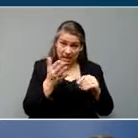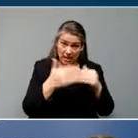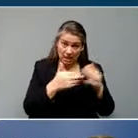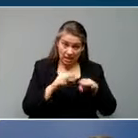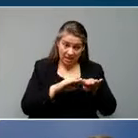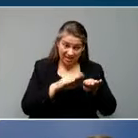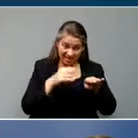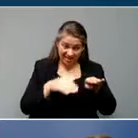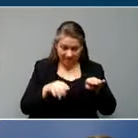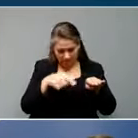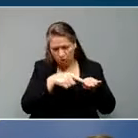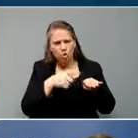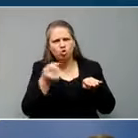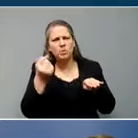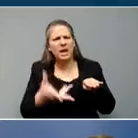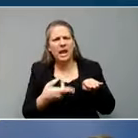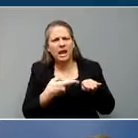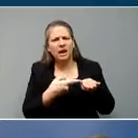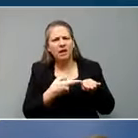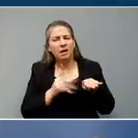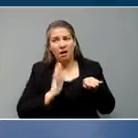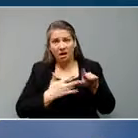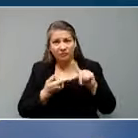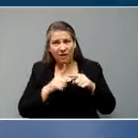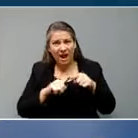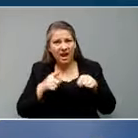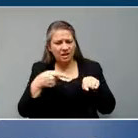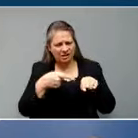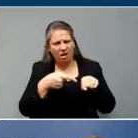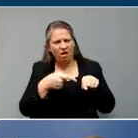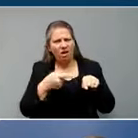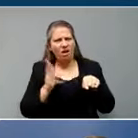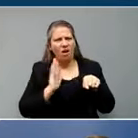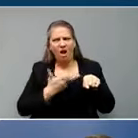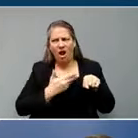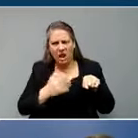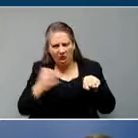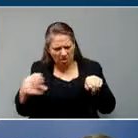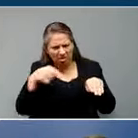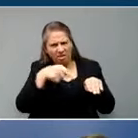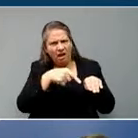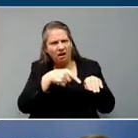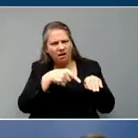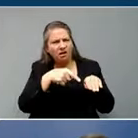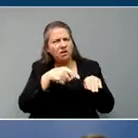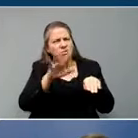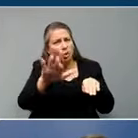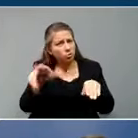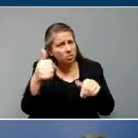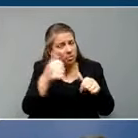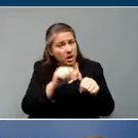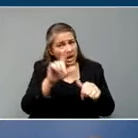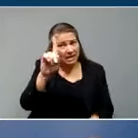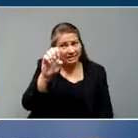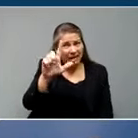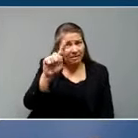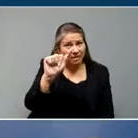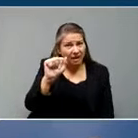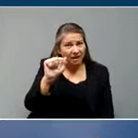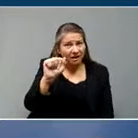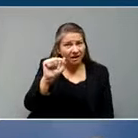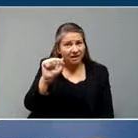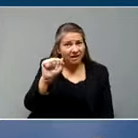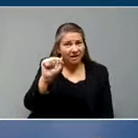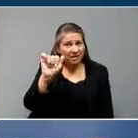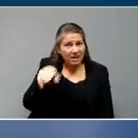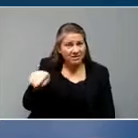friends and our neighbors. It should be a reminder that the Delta variant, which is about all we're seeing across the country right now,